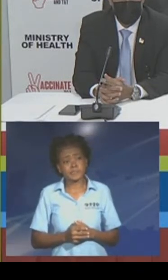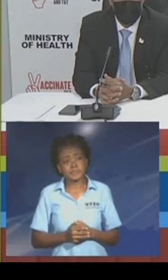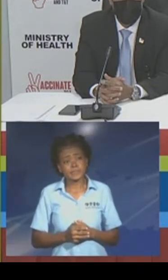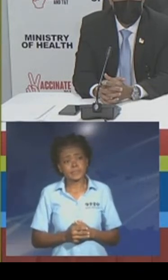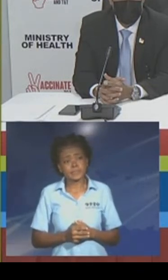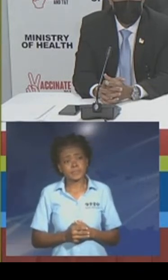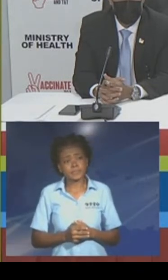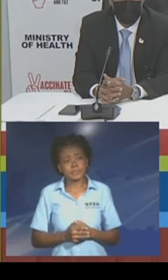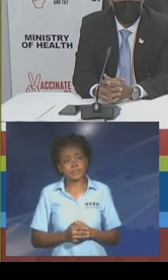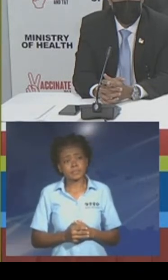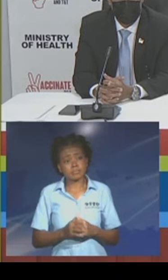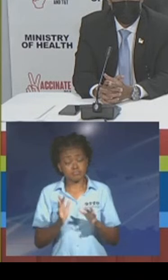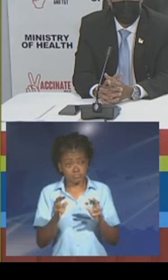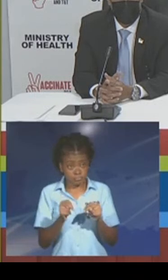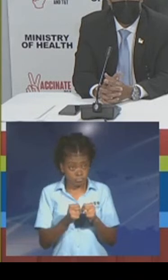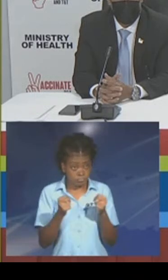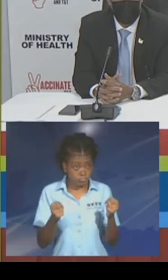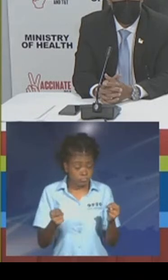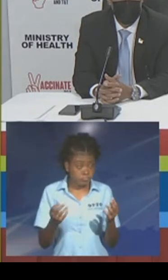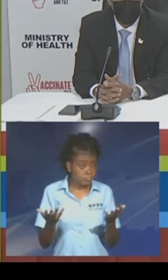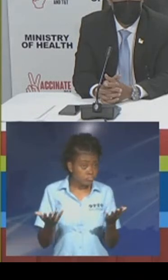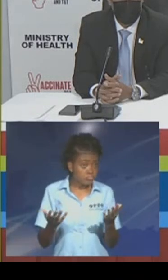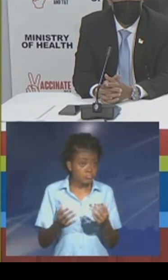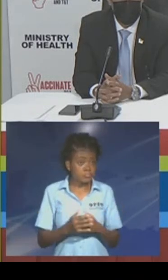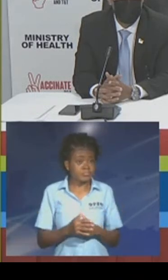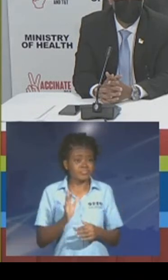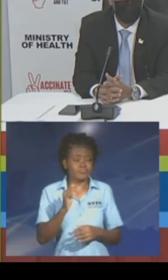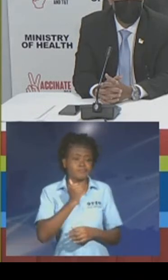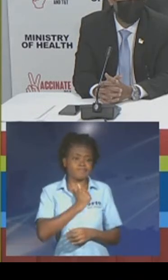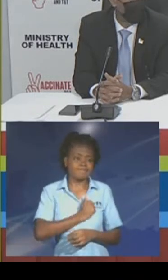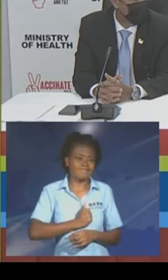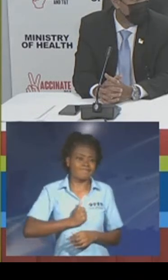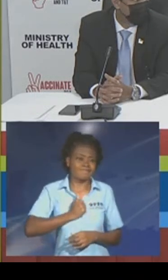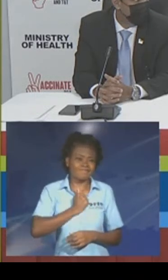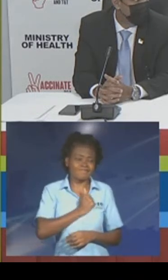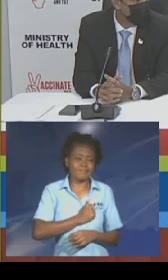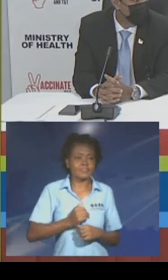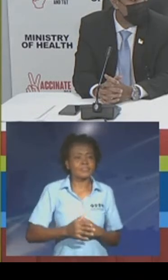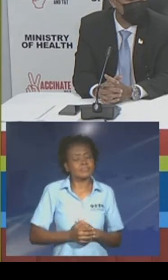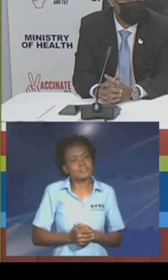Newsday. Hi, sorry, I had put up my hand by accident.